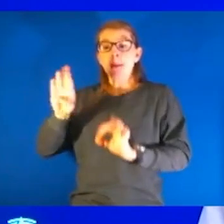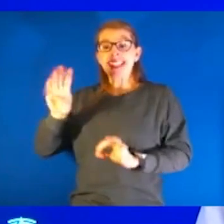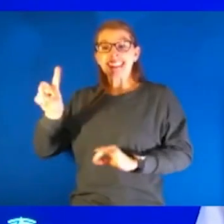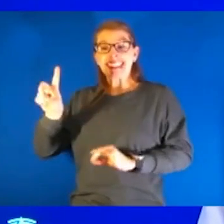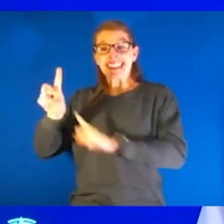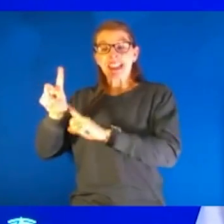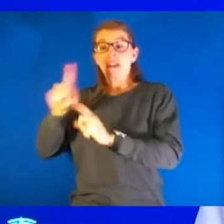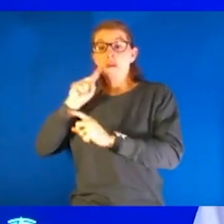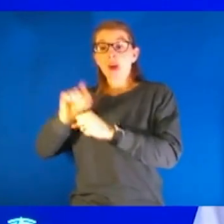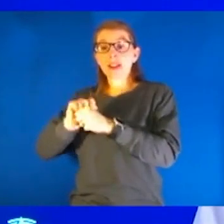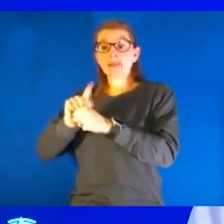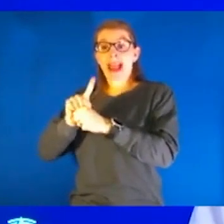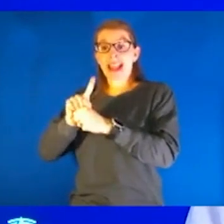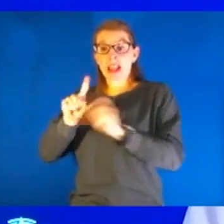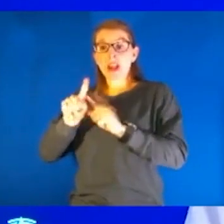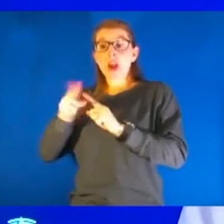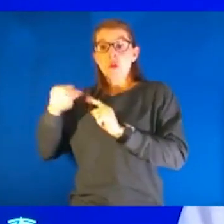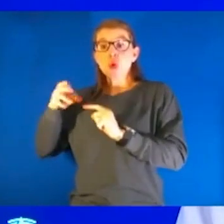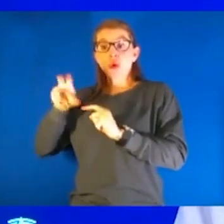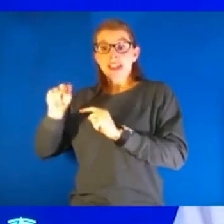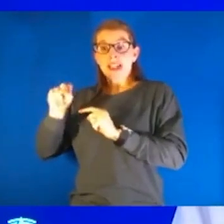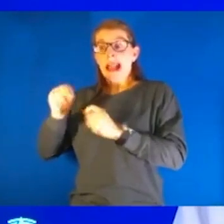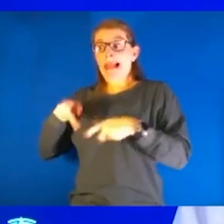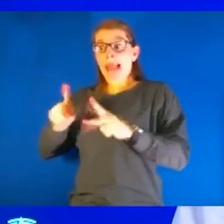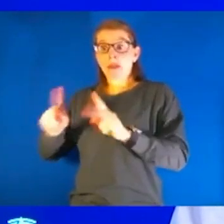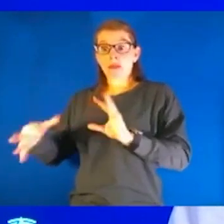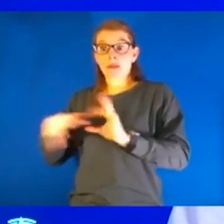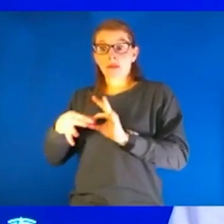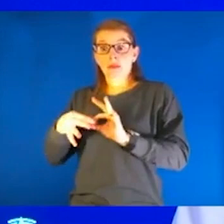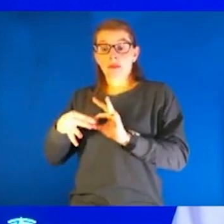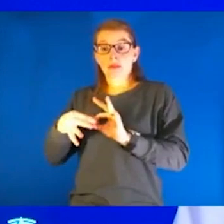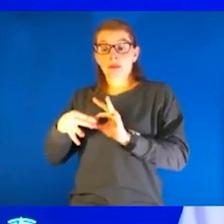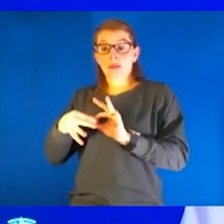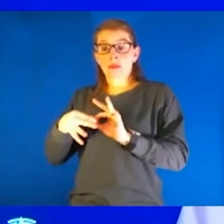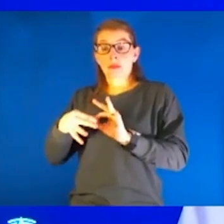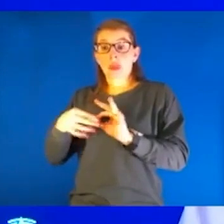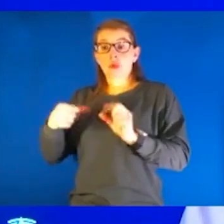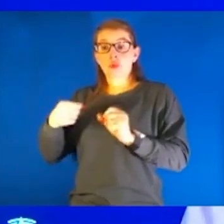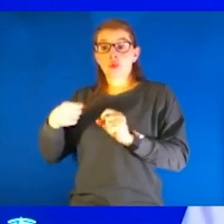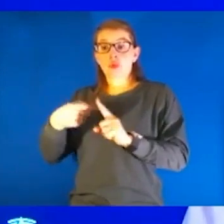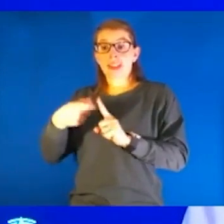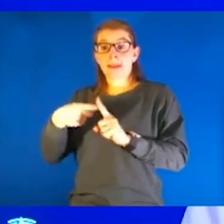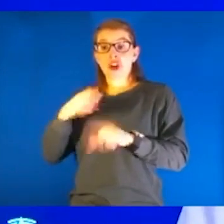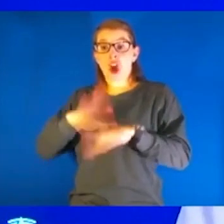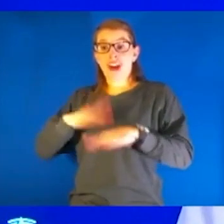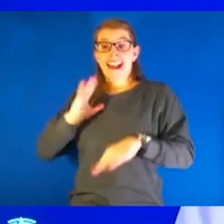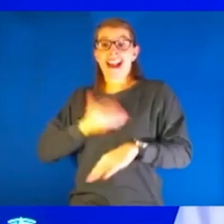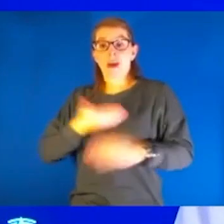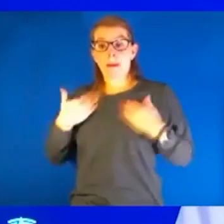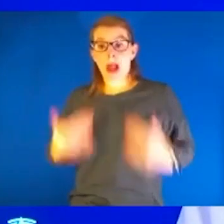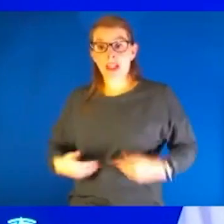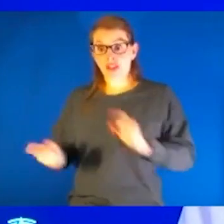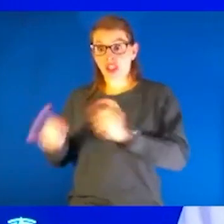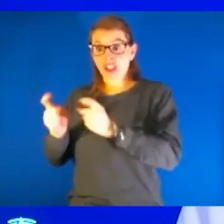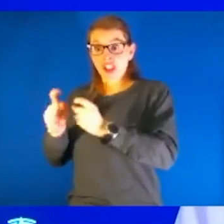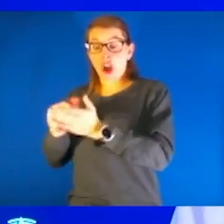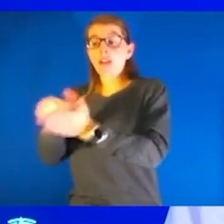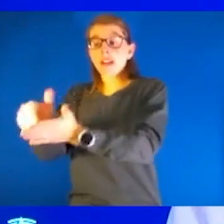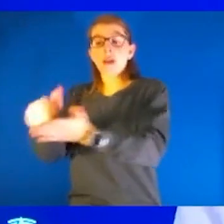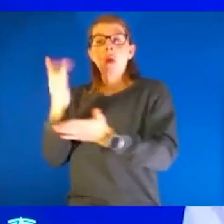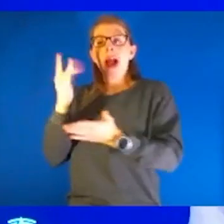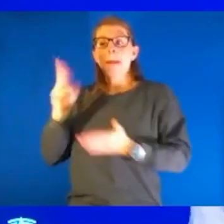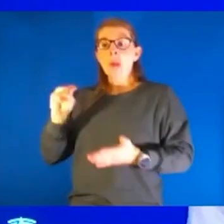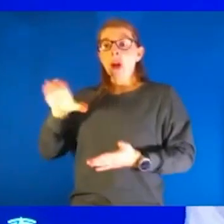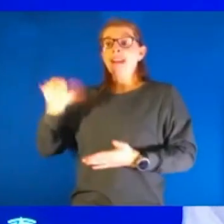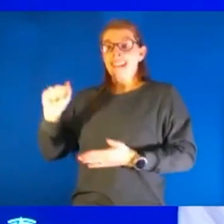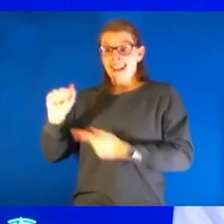it to bind to the receptor on our body. Those change quite a bit, and that's why sometimes those monoclonal antibody cocktails, like